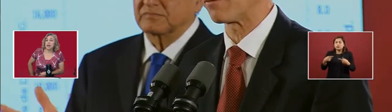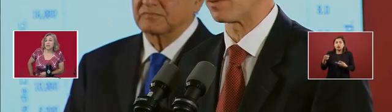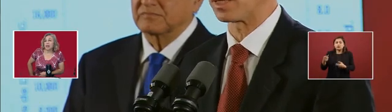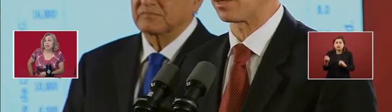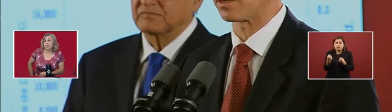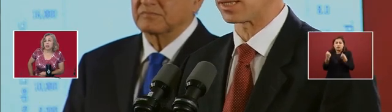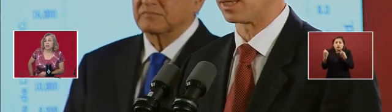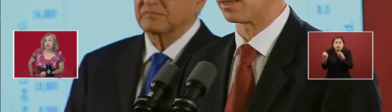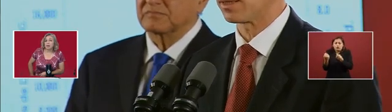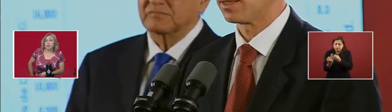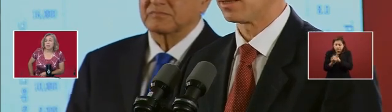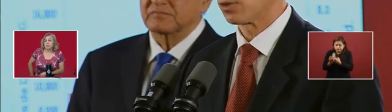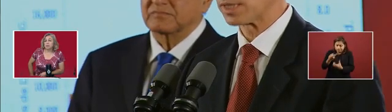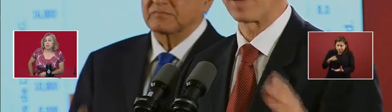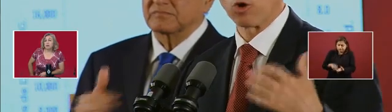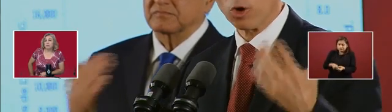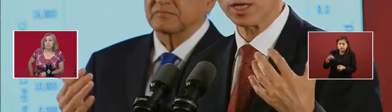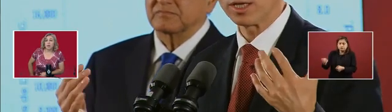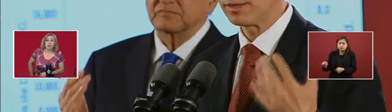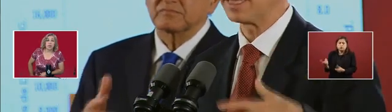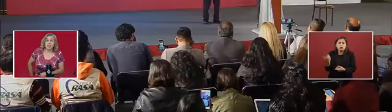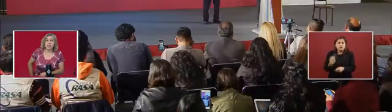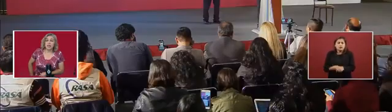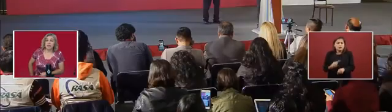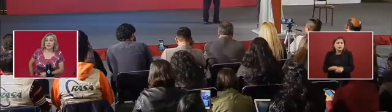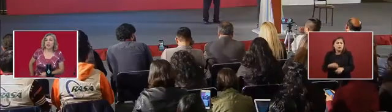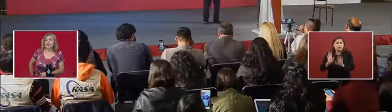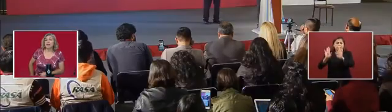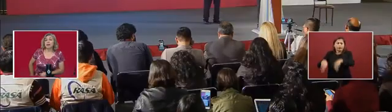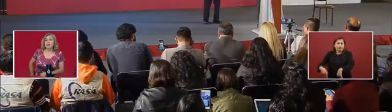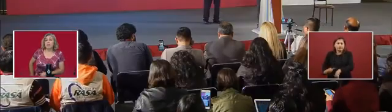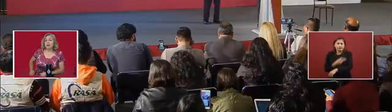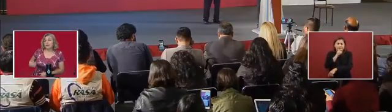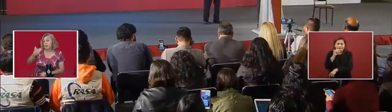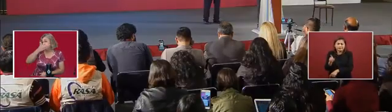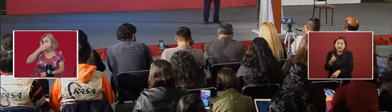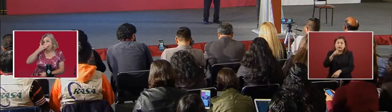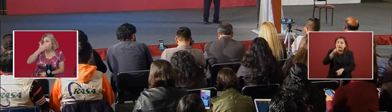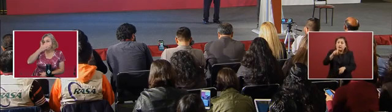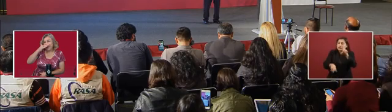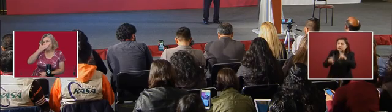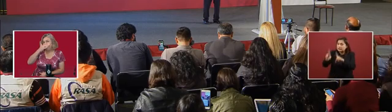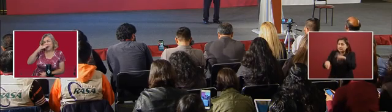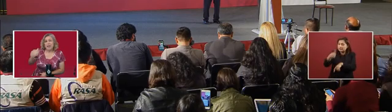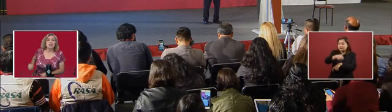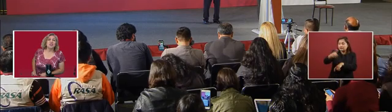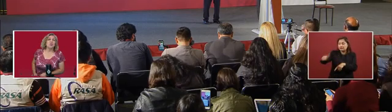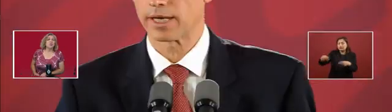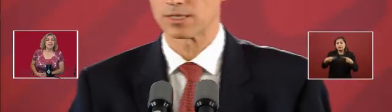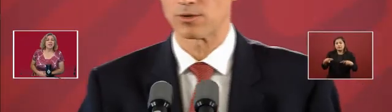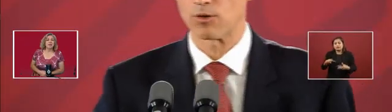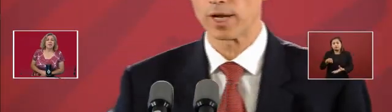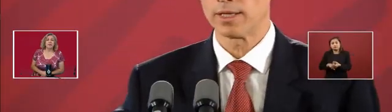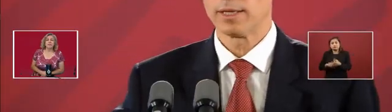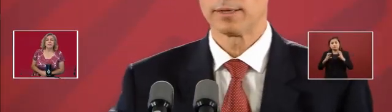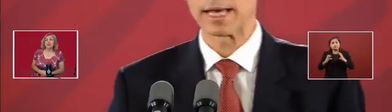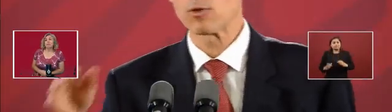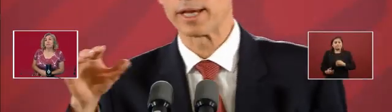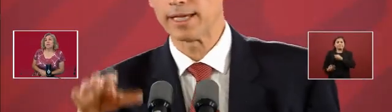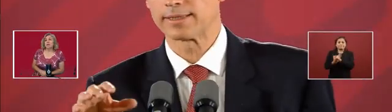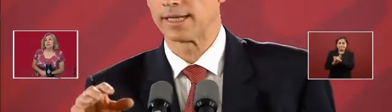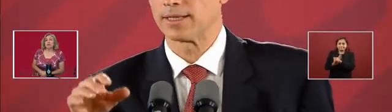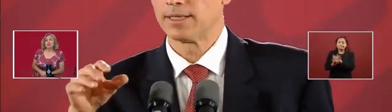symptom didn't happen due to the punctuation of the symptoms, they wouldn't even know. A lot of people don't